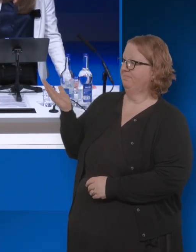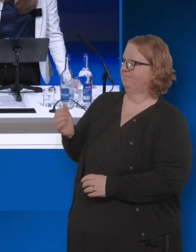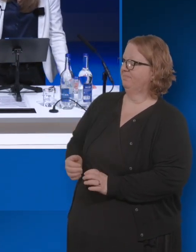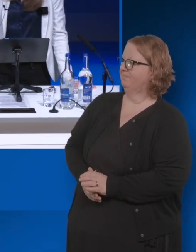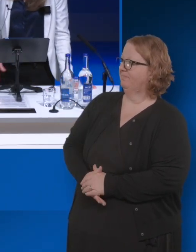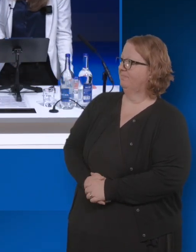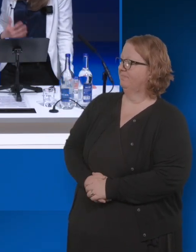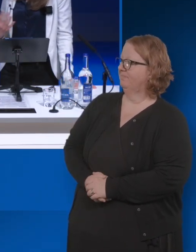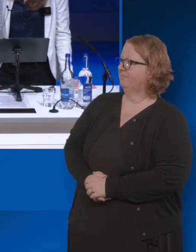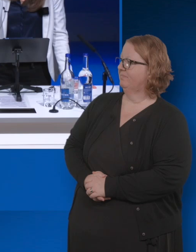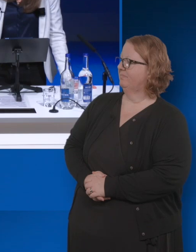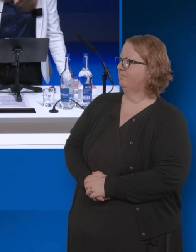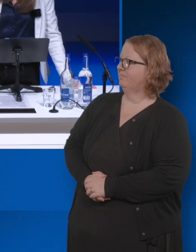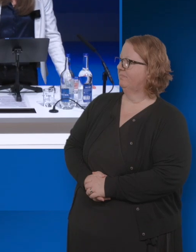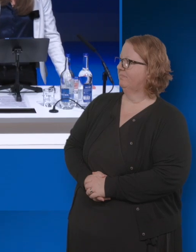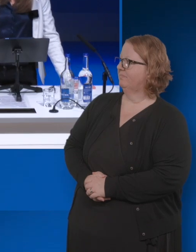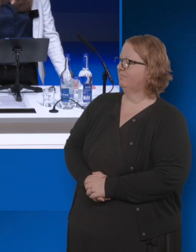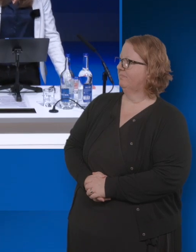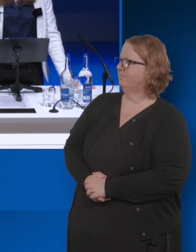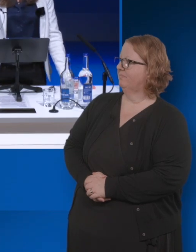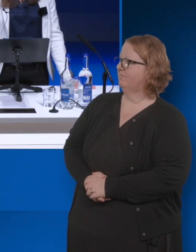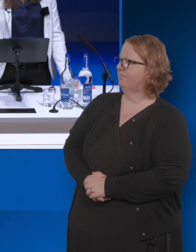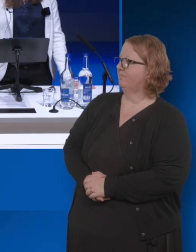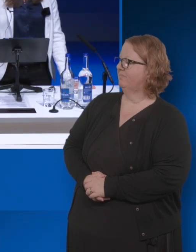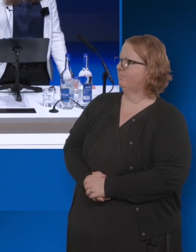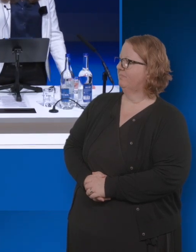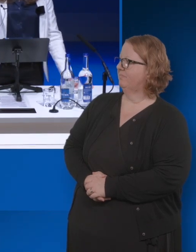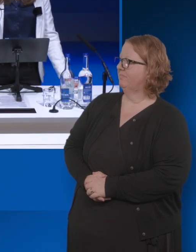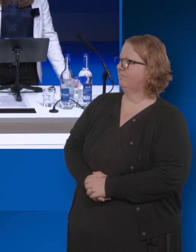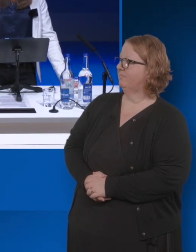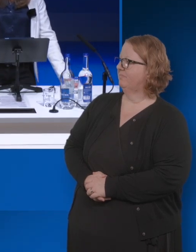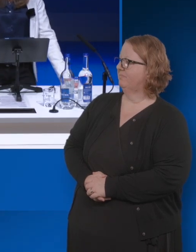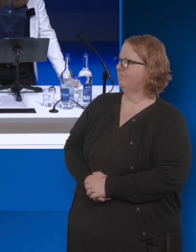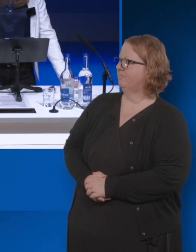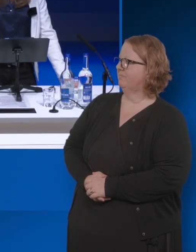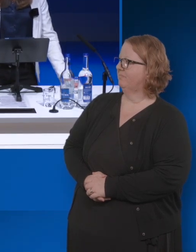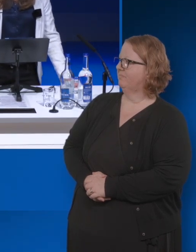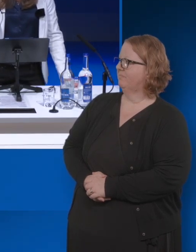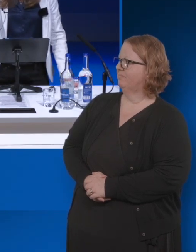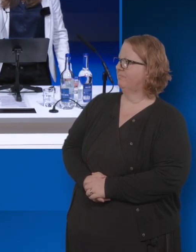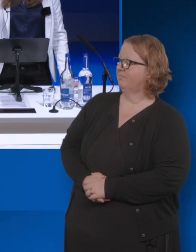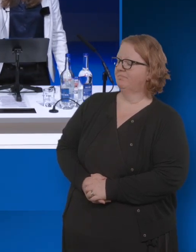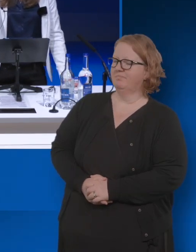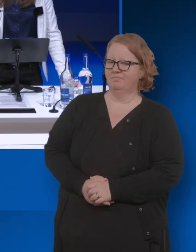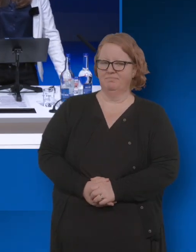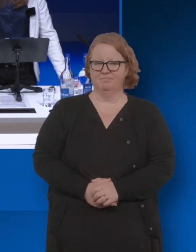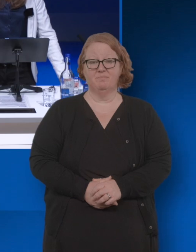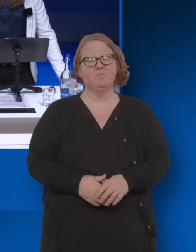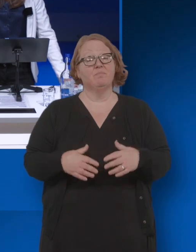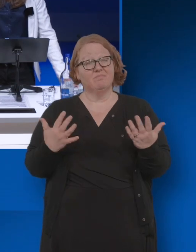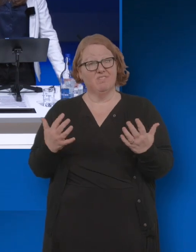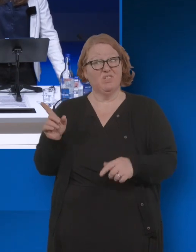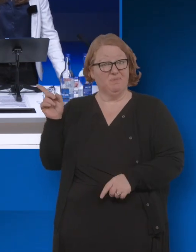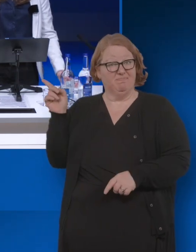dust of the ground and breathed into his nostrils the breath of life, and the man became a living being." Here